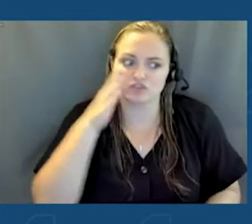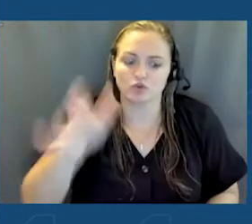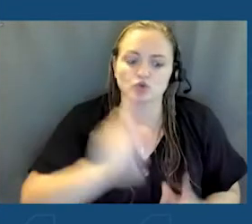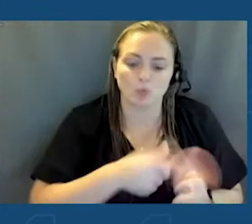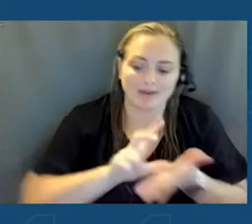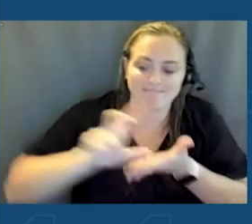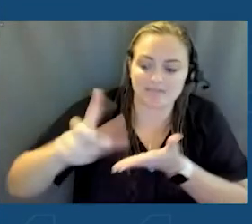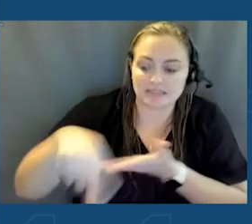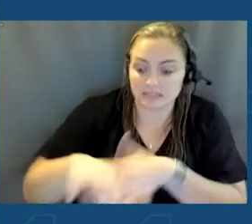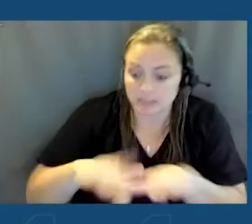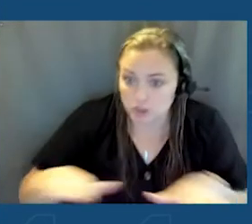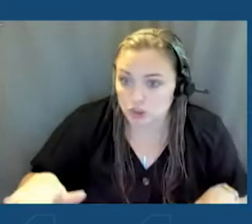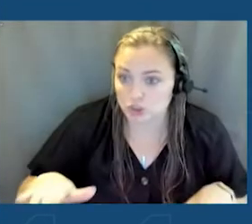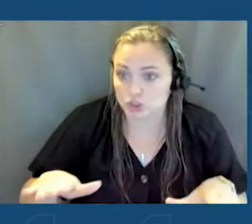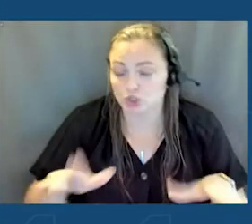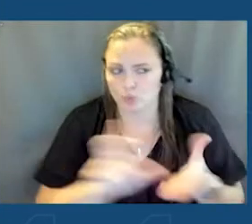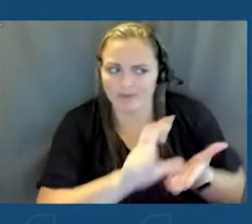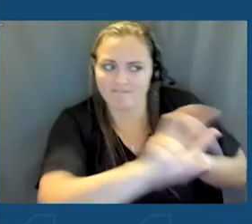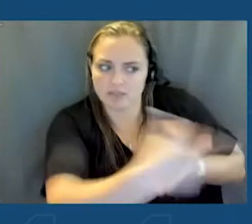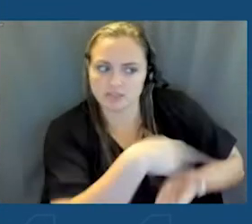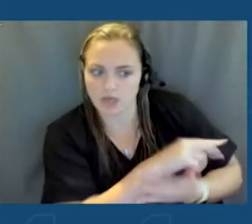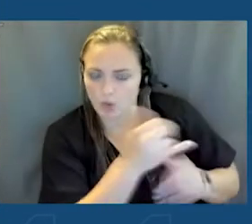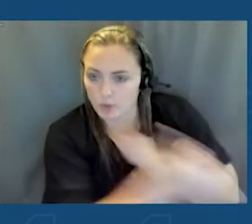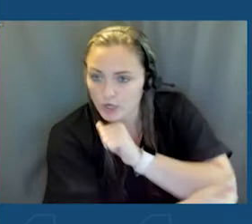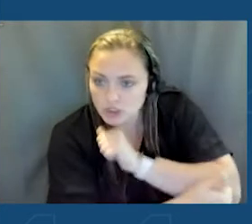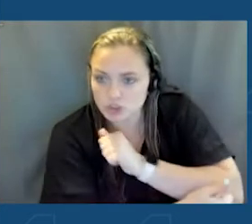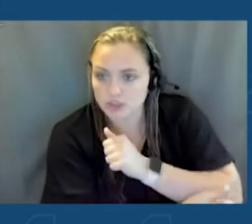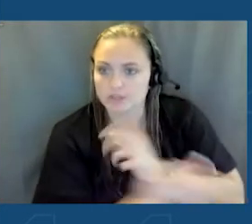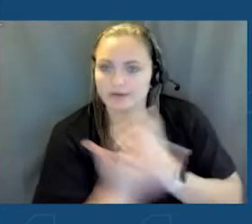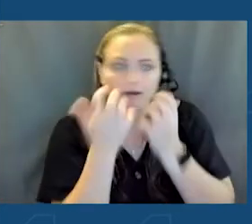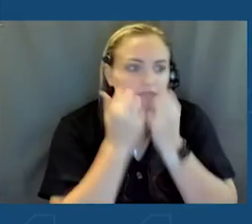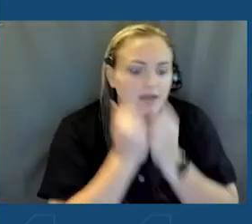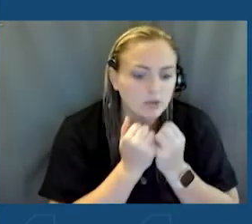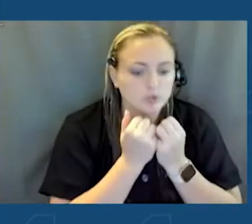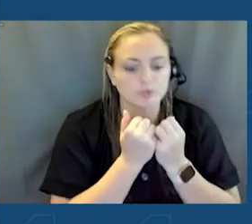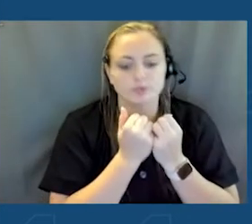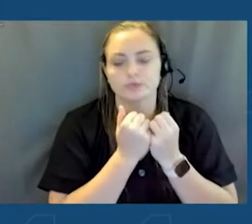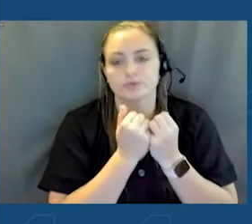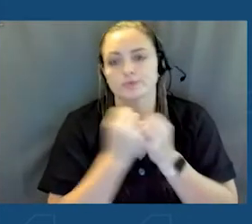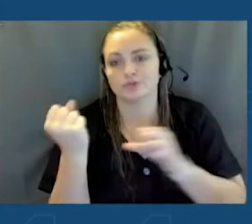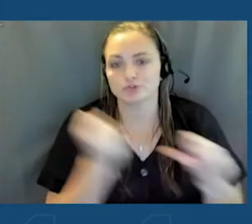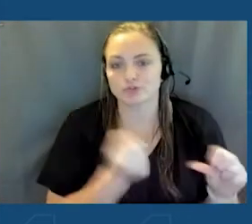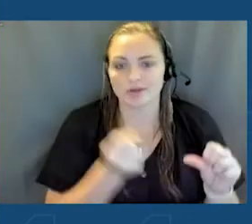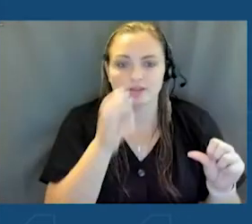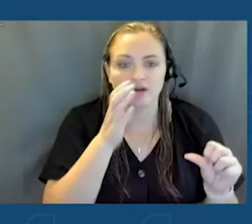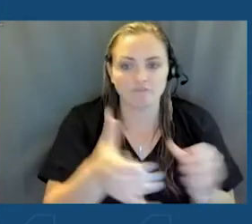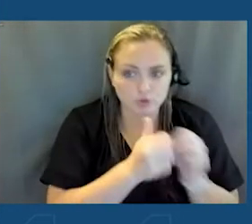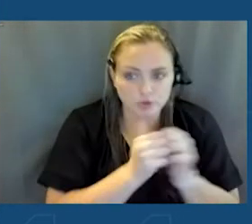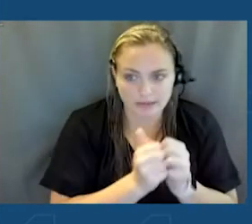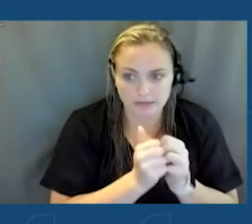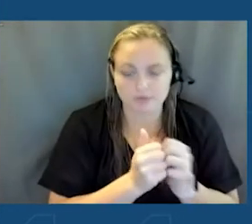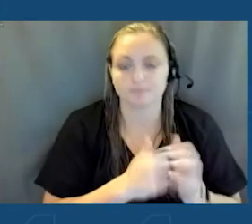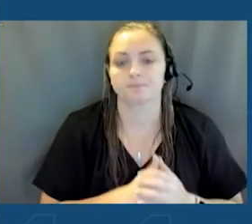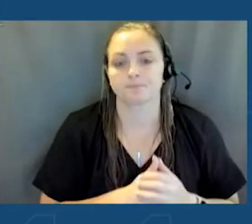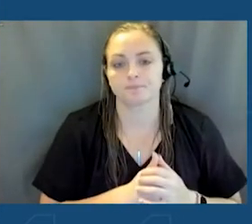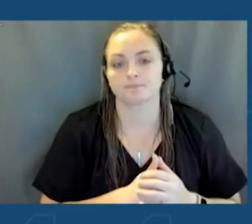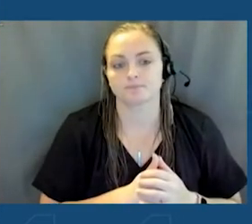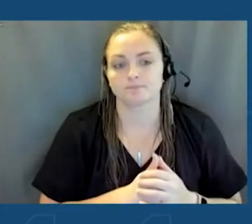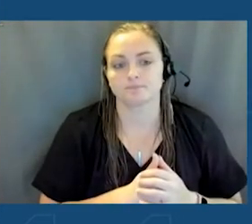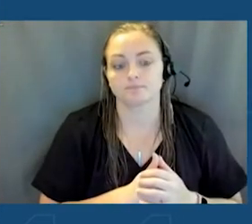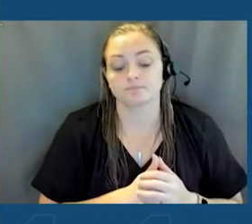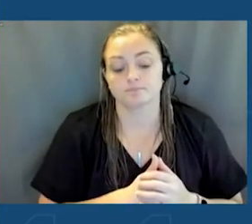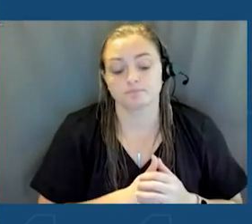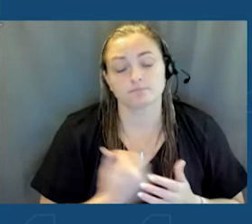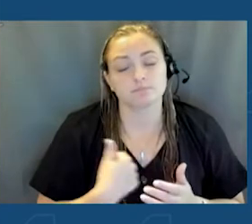we invest in our country, in our values, and in the strength of our future together. While we